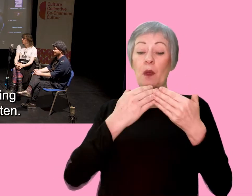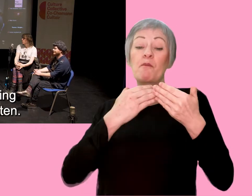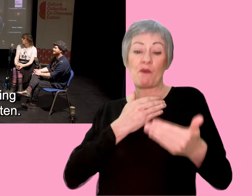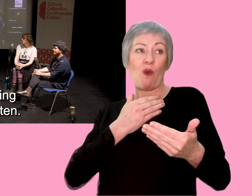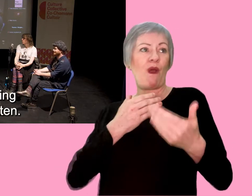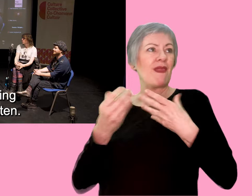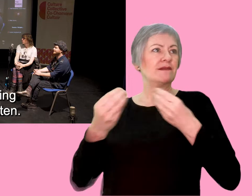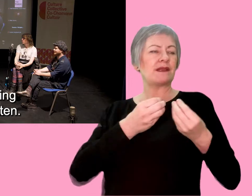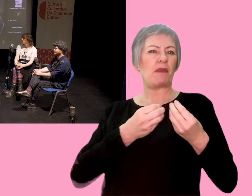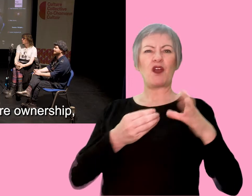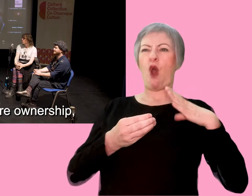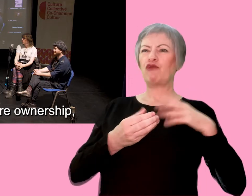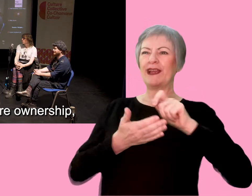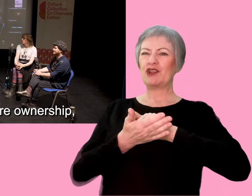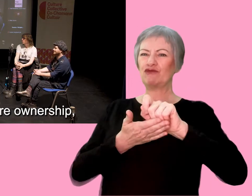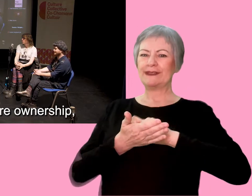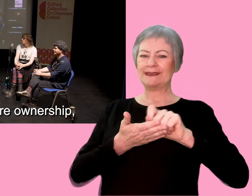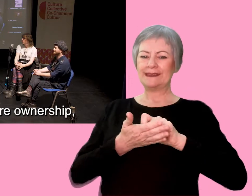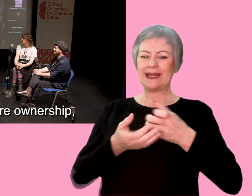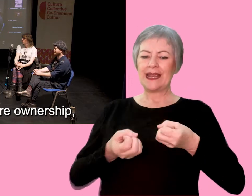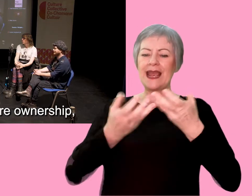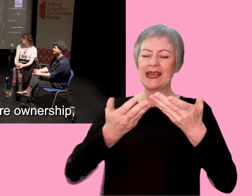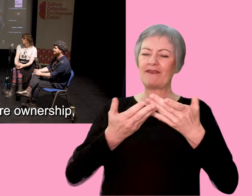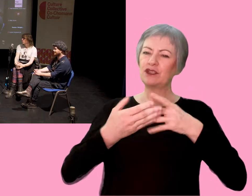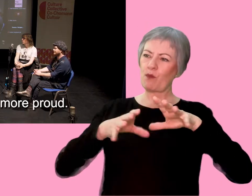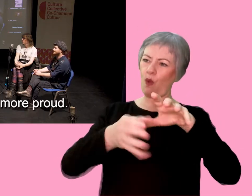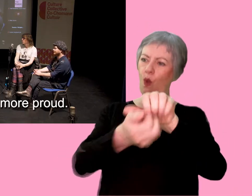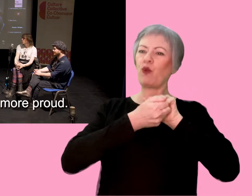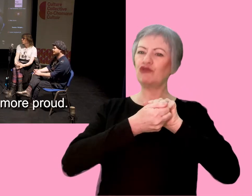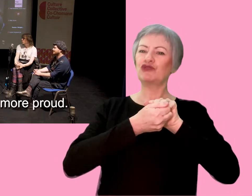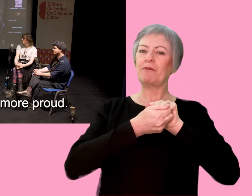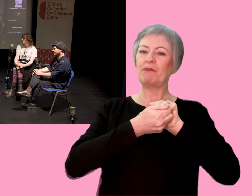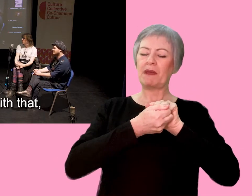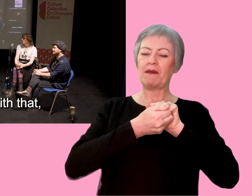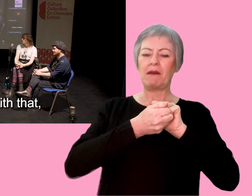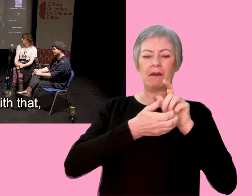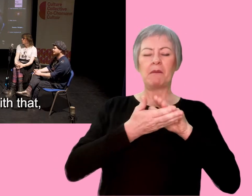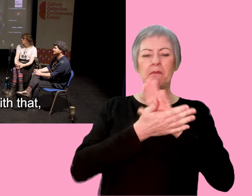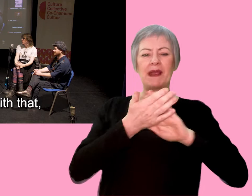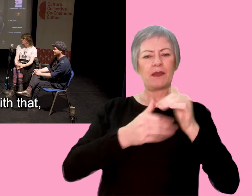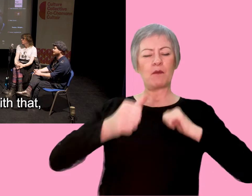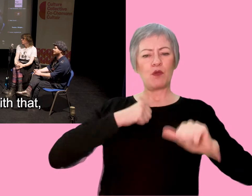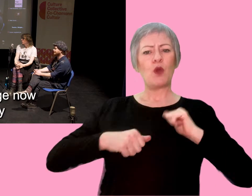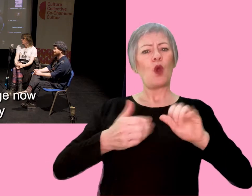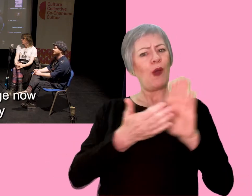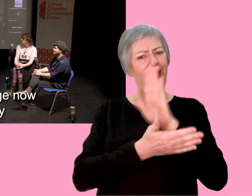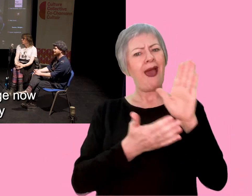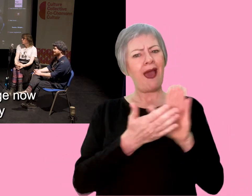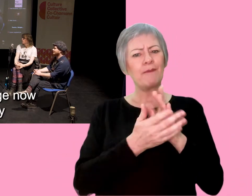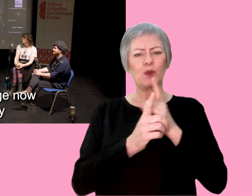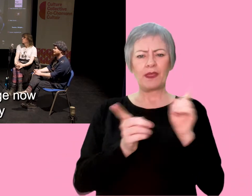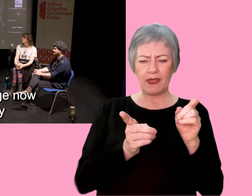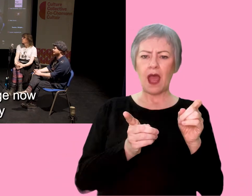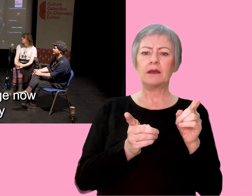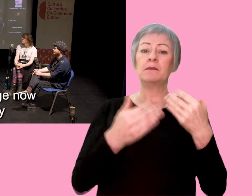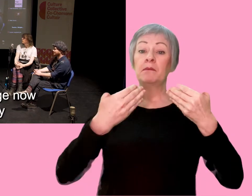just something that's already written. Yeah. And it also gives them more ownership, which I think makes them more proud. So we're very happy with that. We're just at the